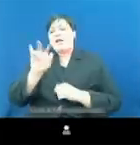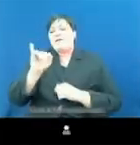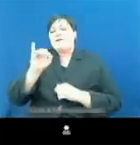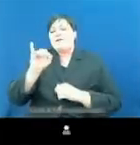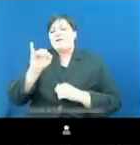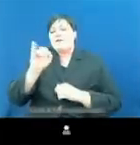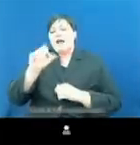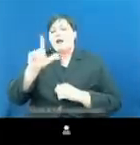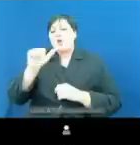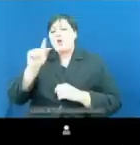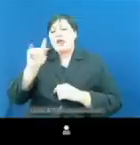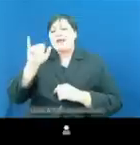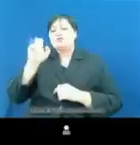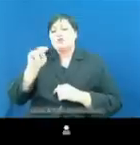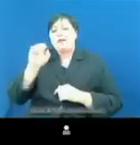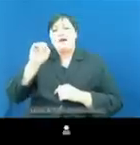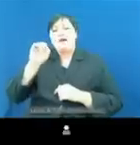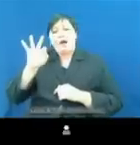And